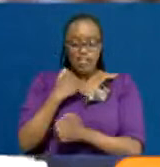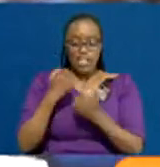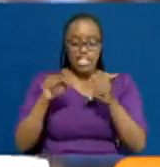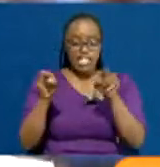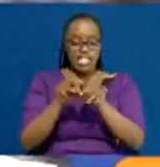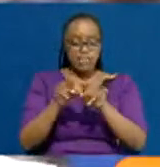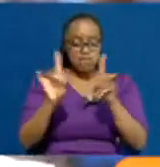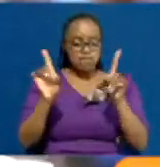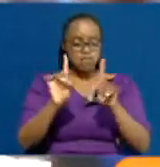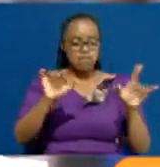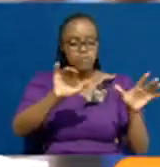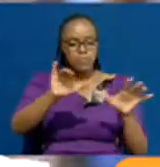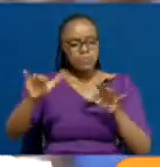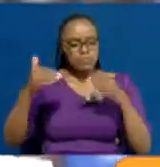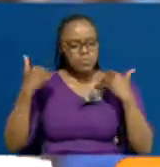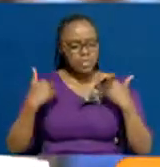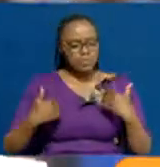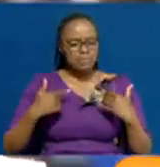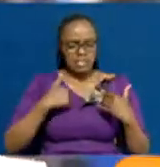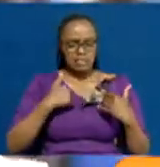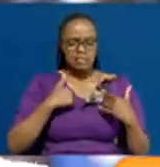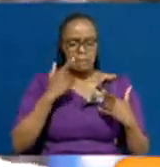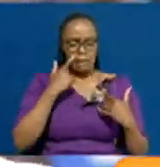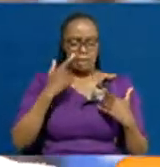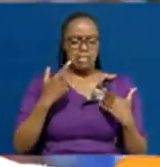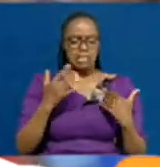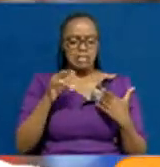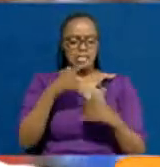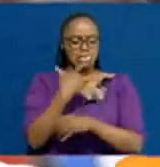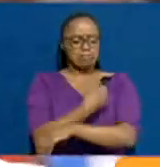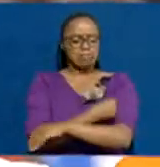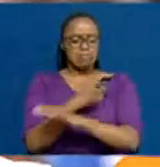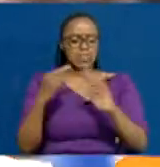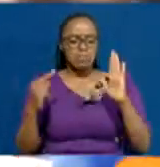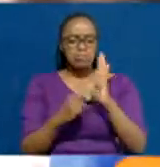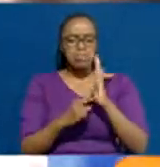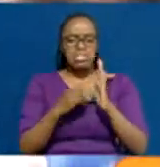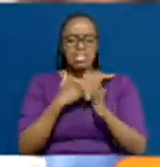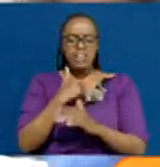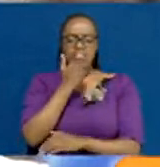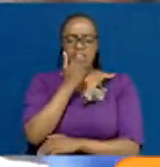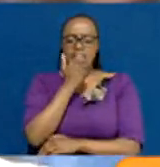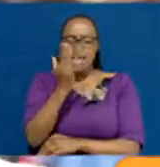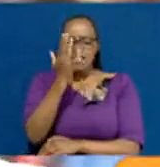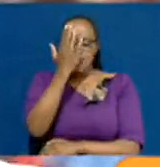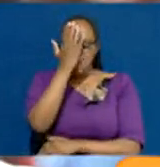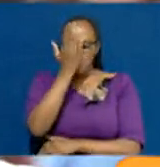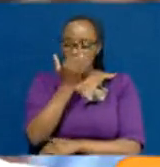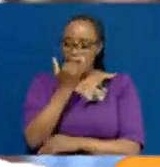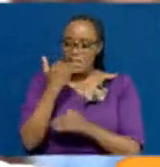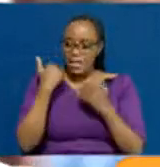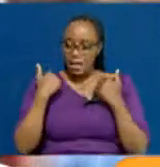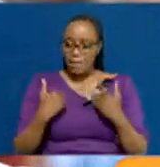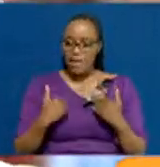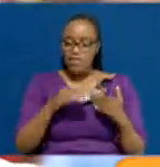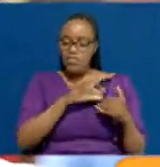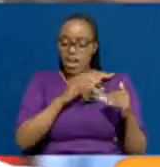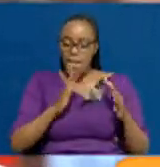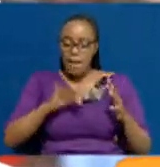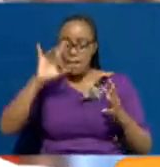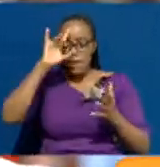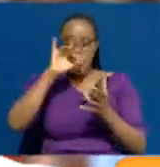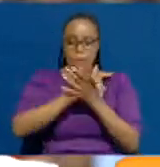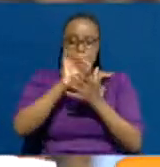Mi kulingana na mimi niliona hiyo chanjo haina maana, kwa sababu mi ni Mkristo, ninaamini